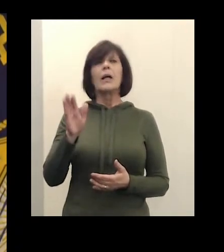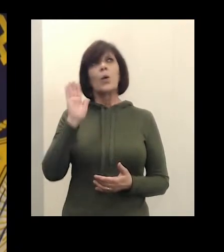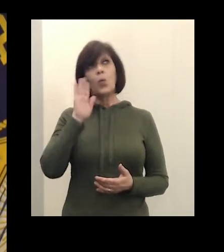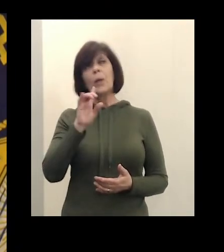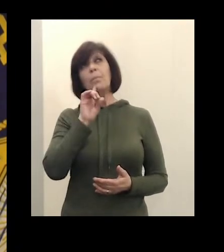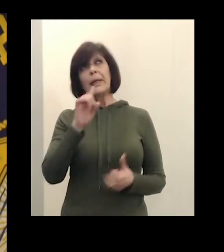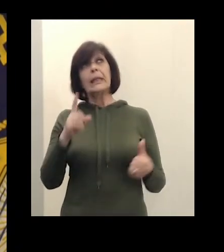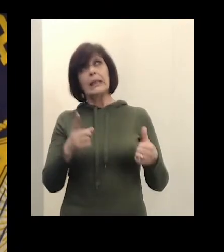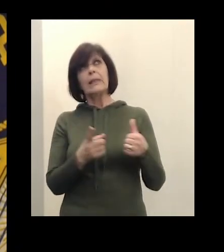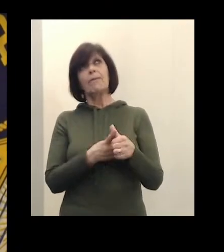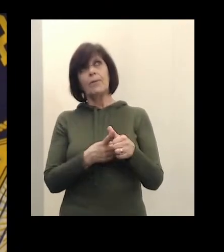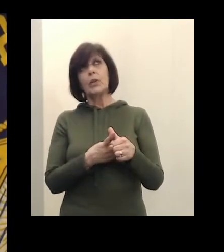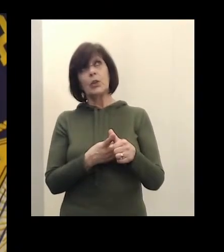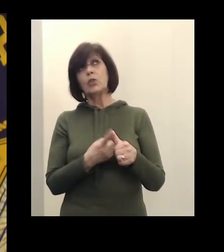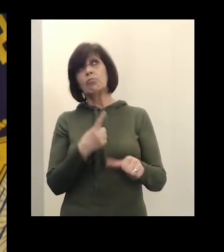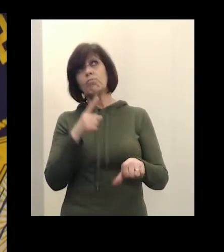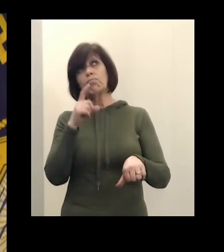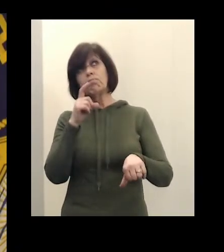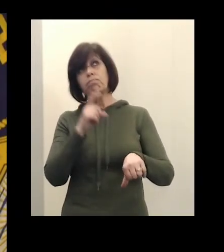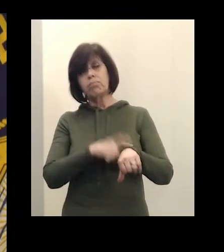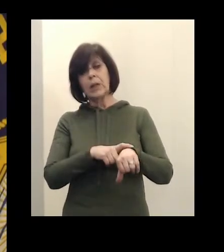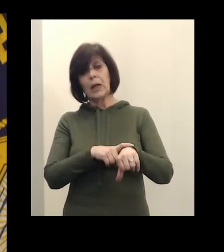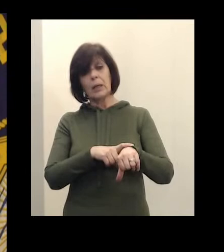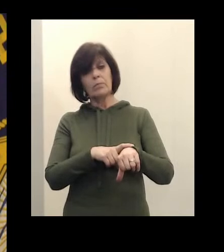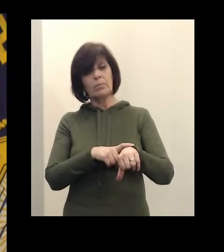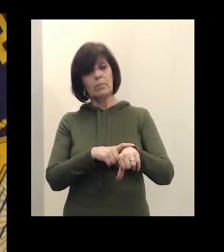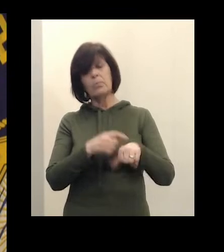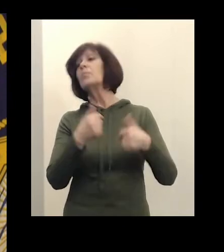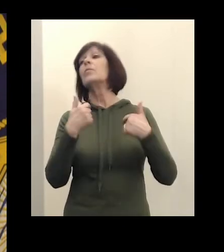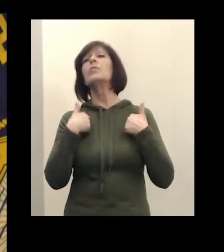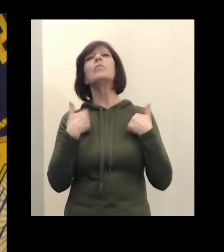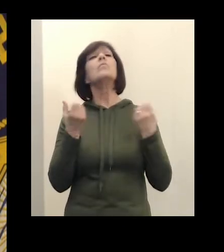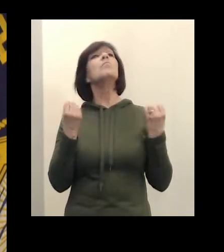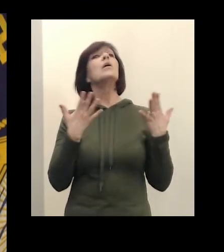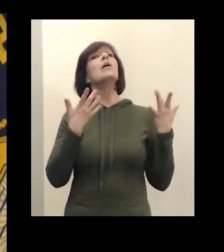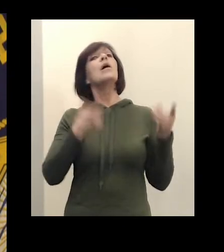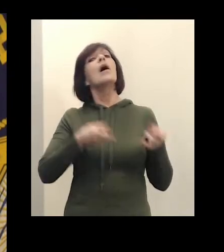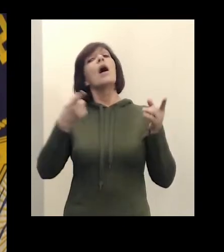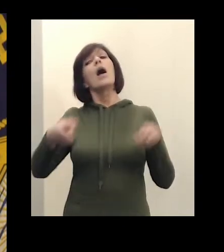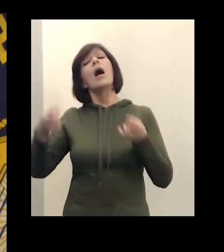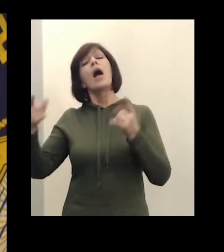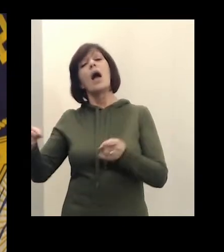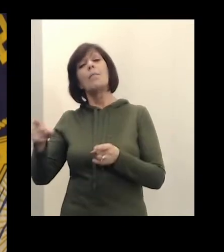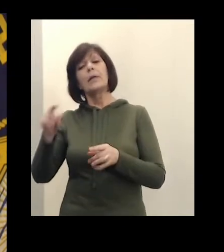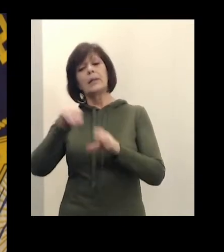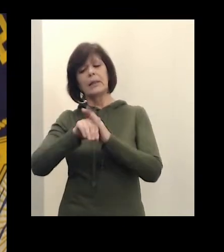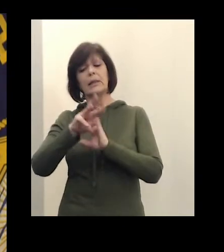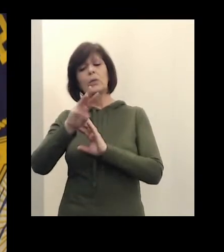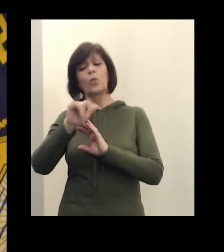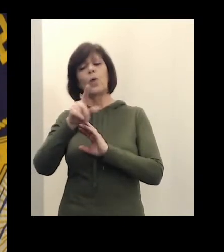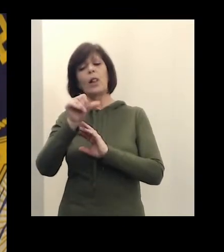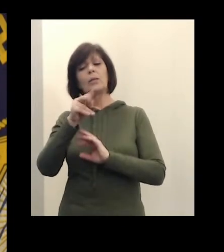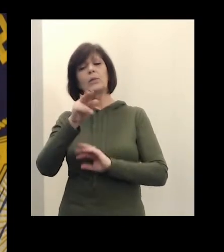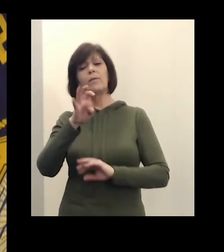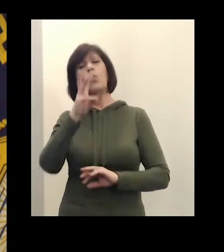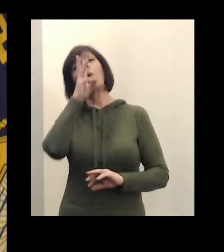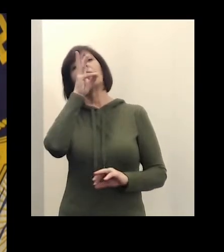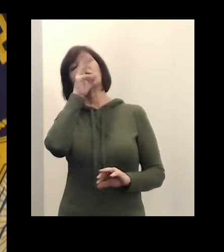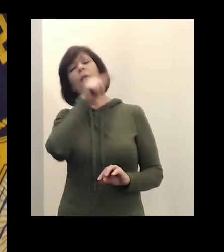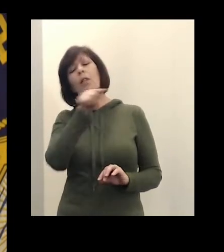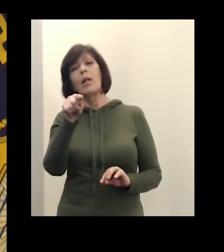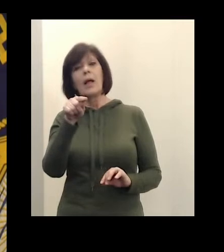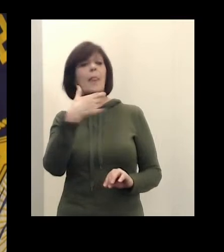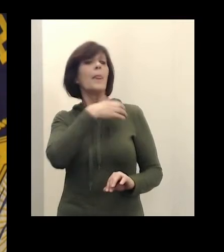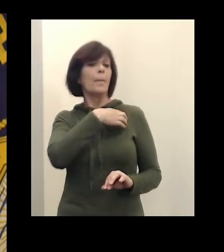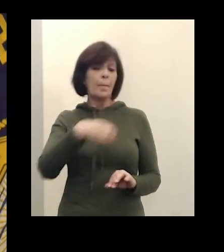first incident. We have multiple incidents that have occurred in the Village of Williamsville where not only the village mayor but others